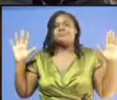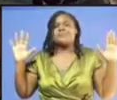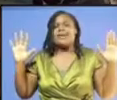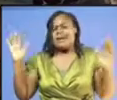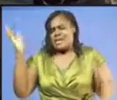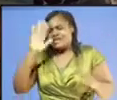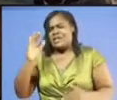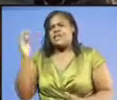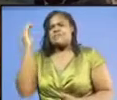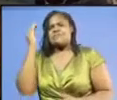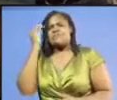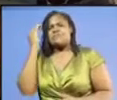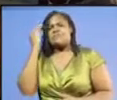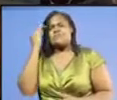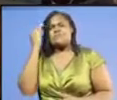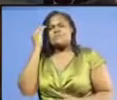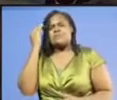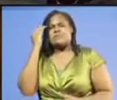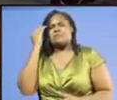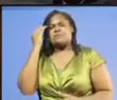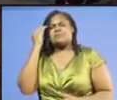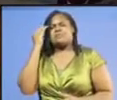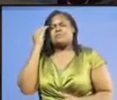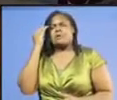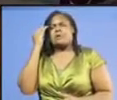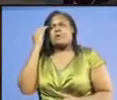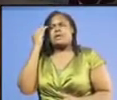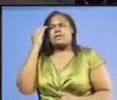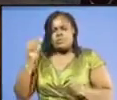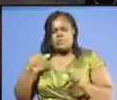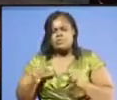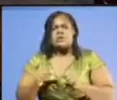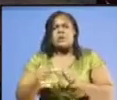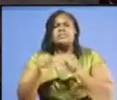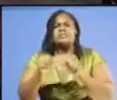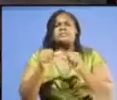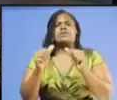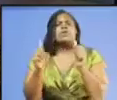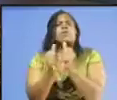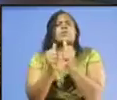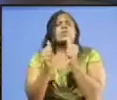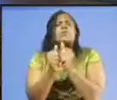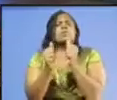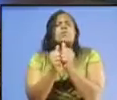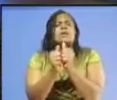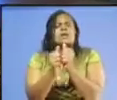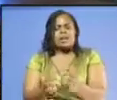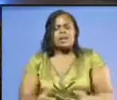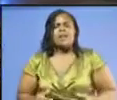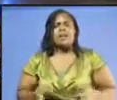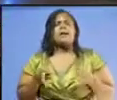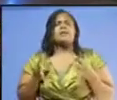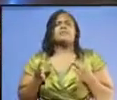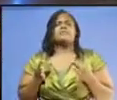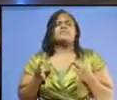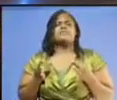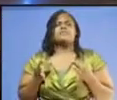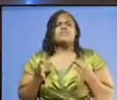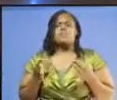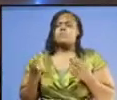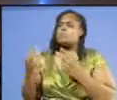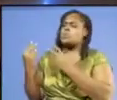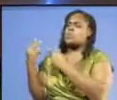Never thought would face life anymore. We look back